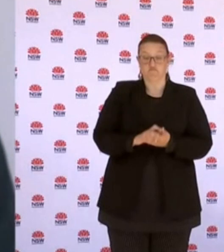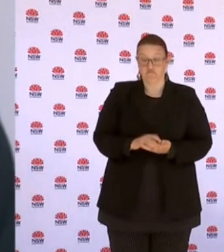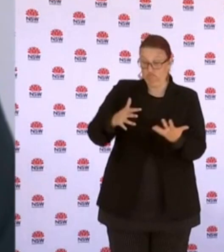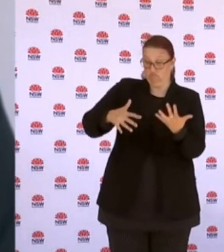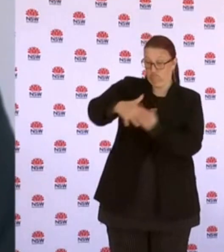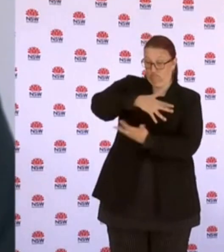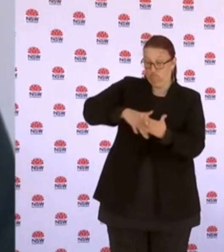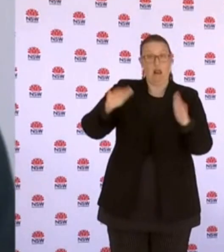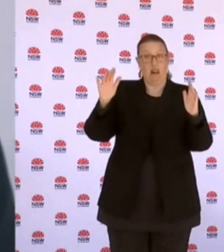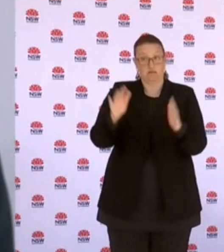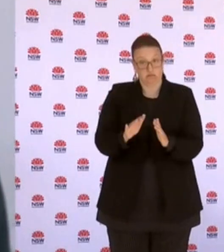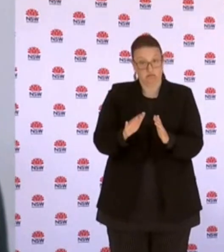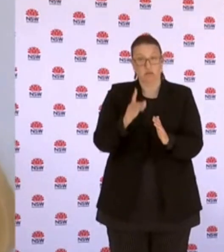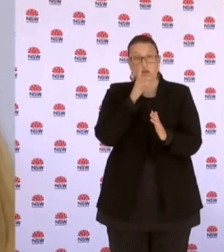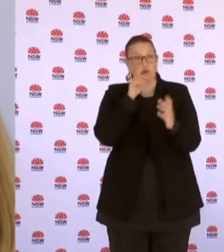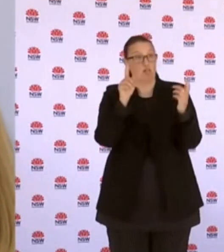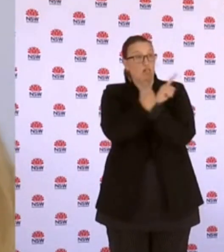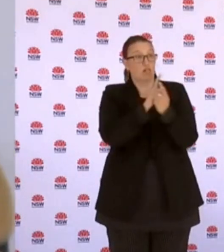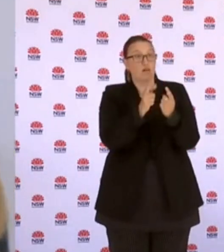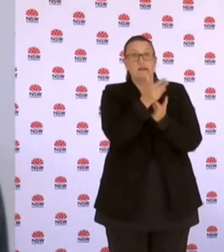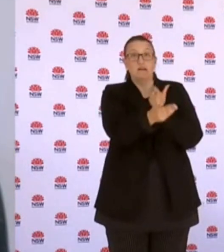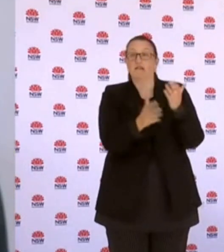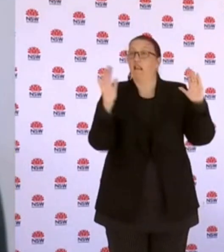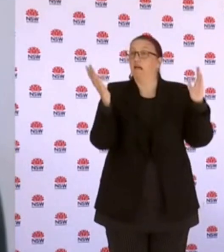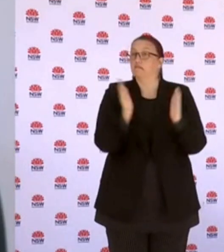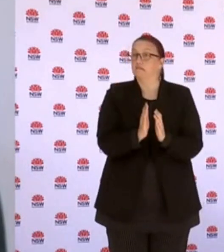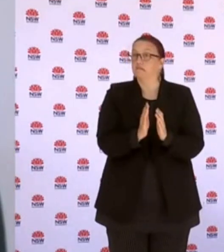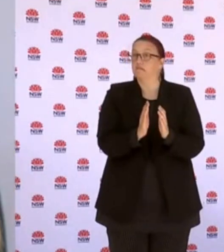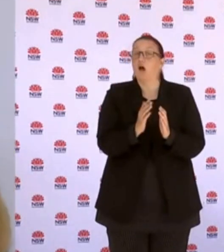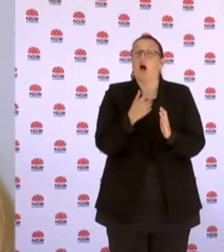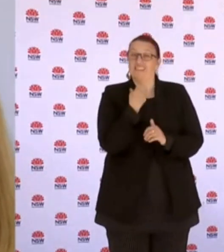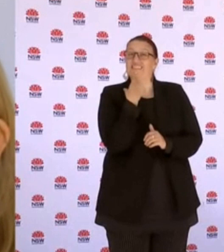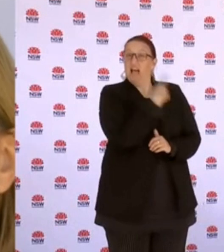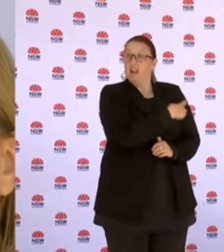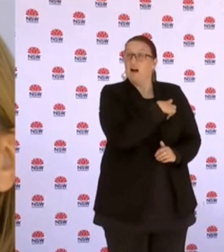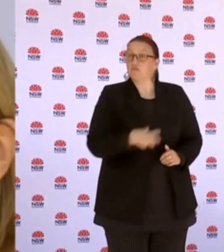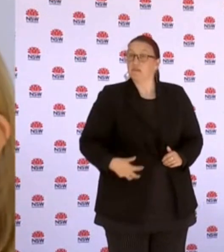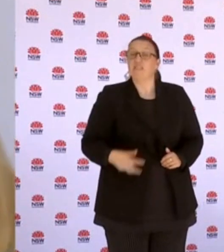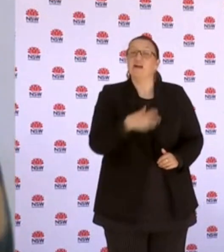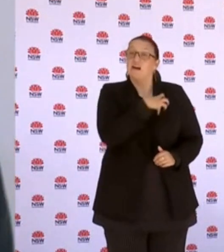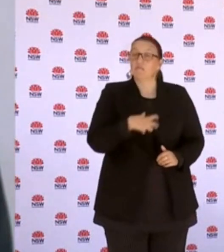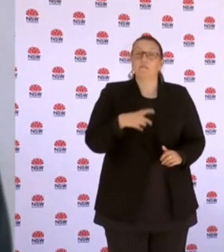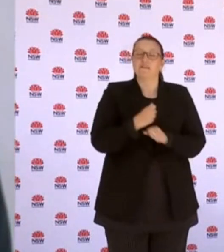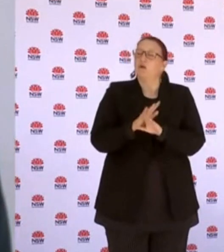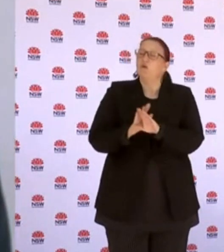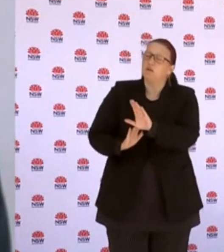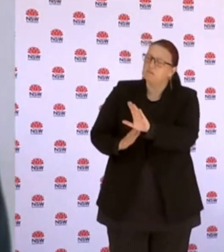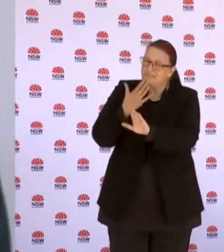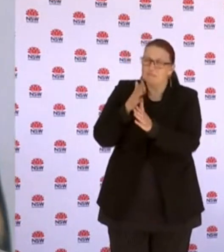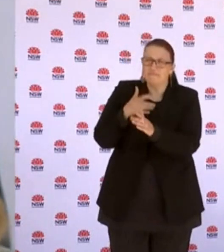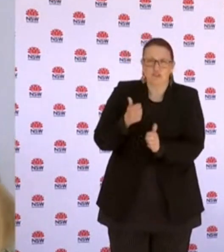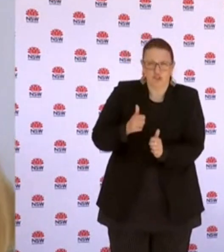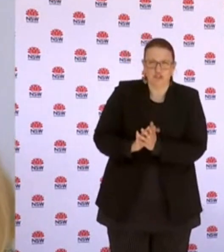and then there's a range of strategies that government will put in place to implement that. So at the moment, however, can I just